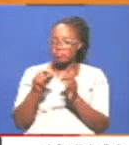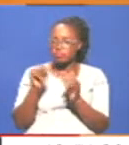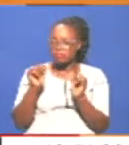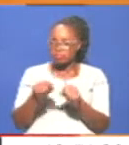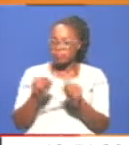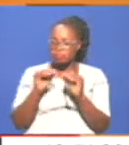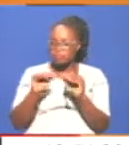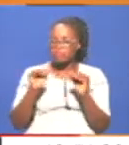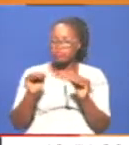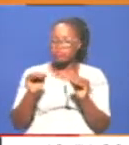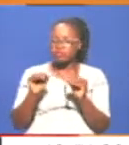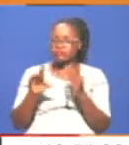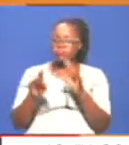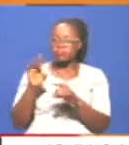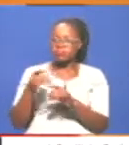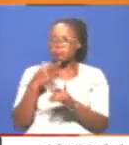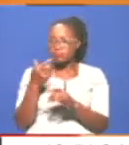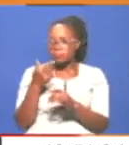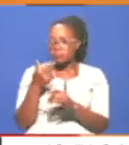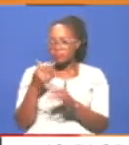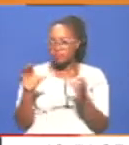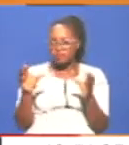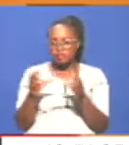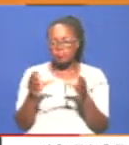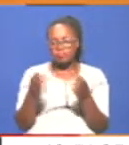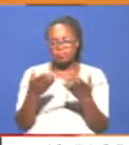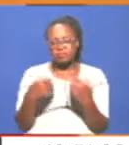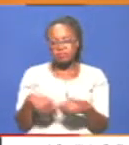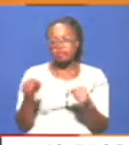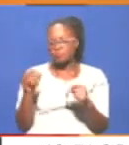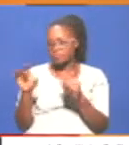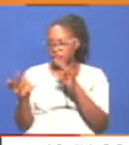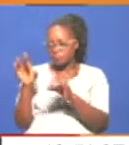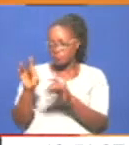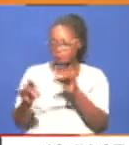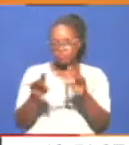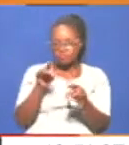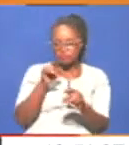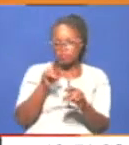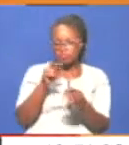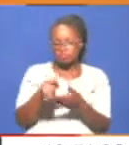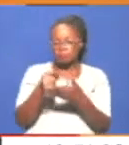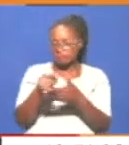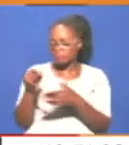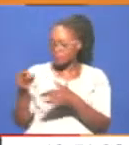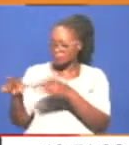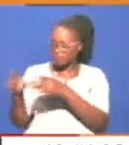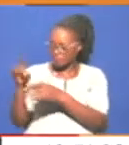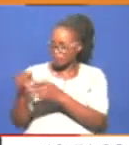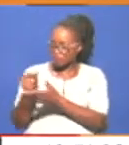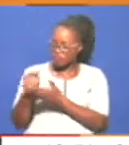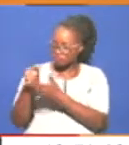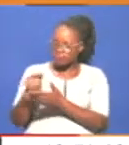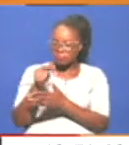they will be able to pick up and say, okay, in a class, you're able to pick up and say, okay, that one needs this help, this one needs this help, this student needs this